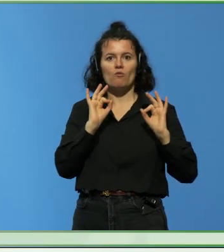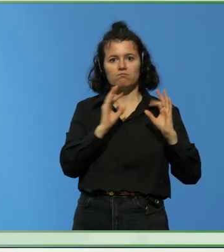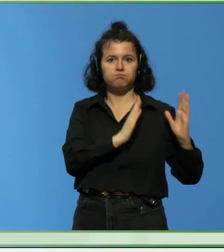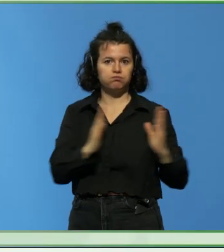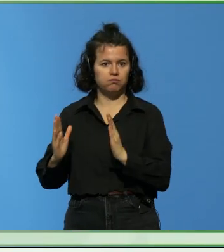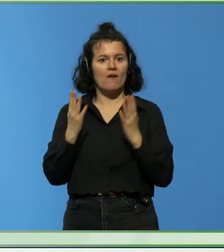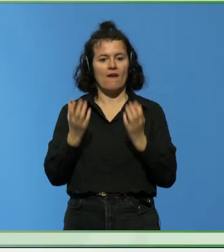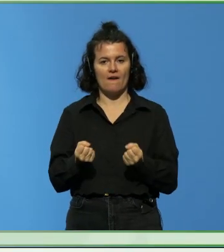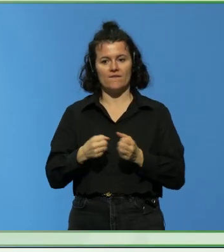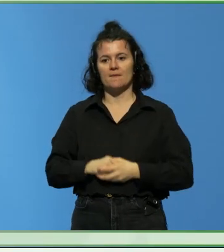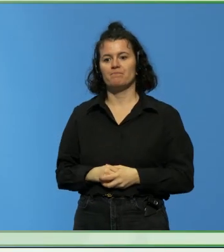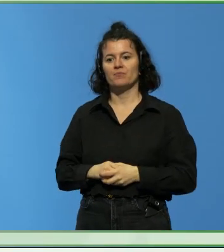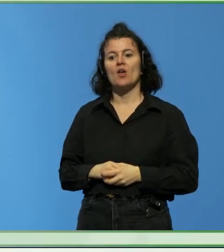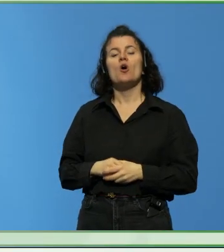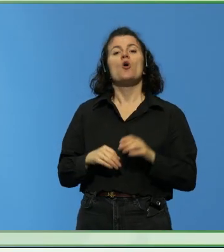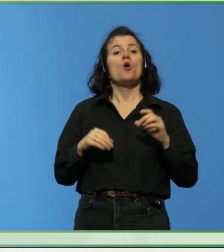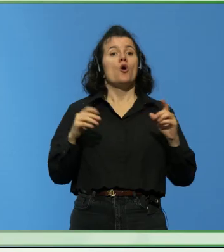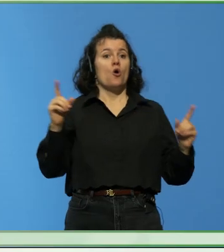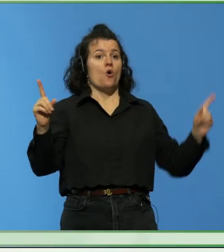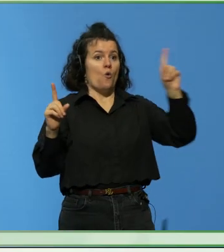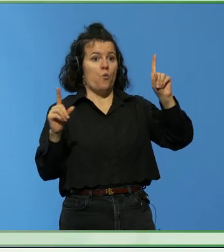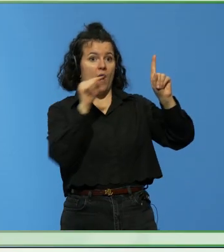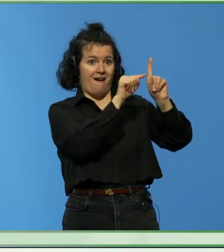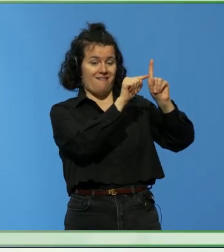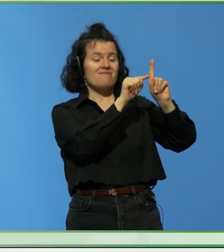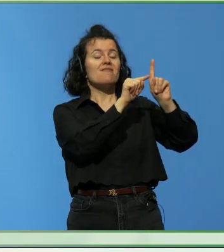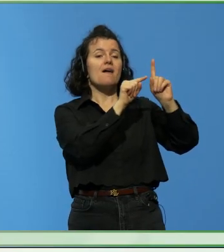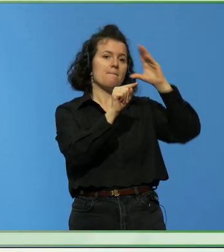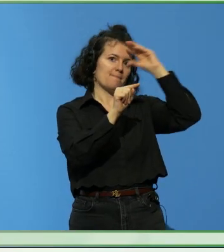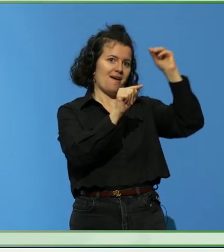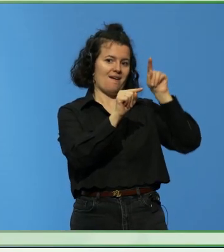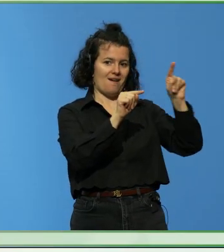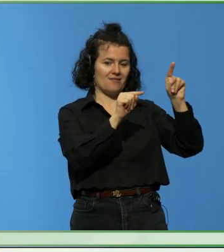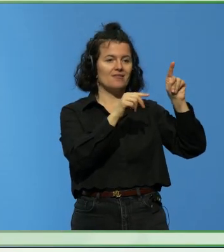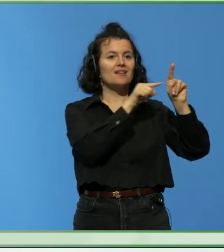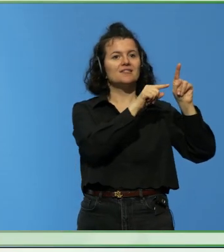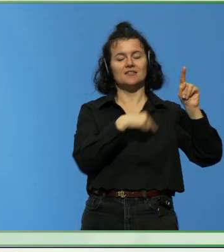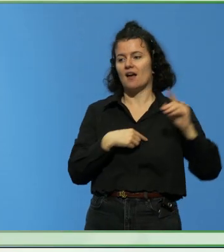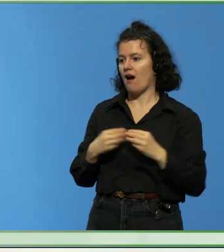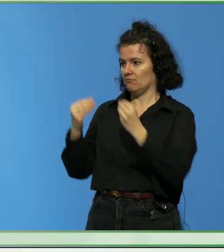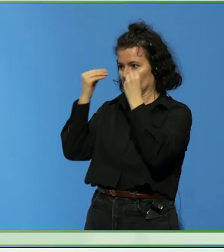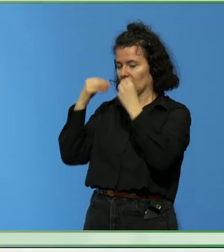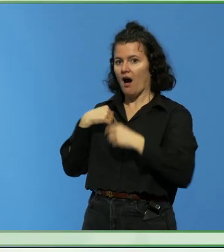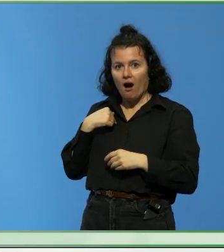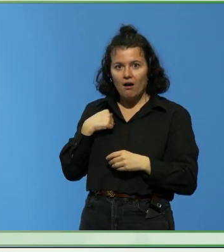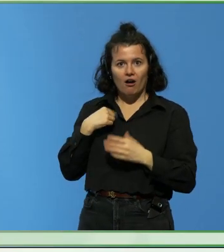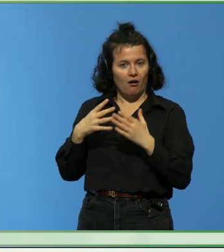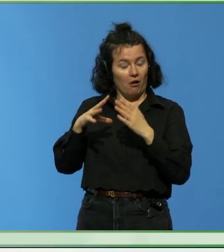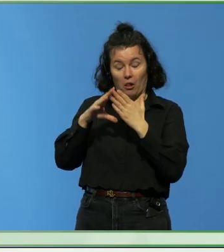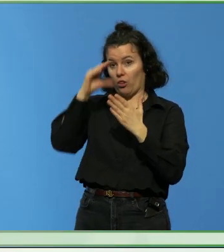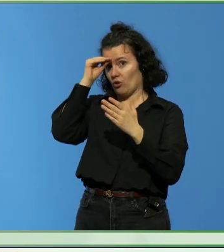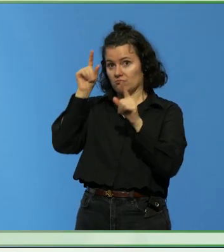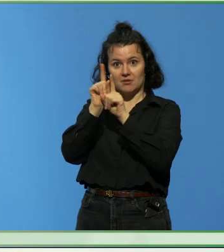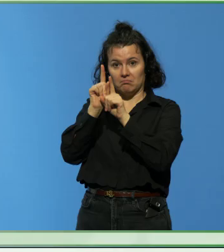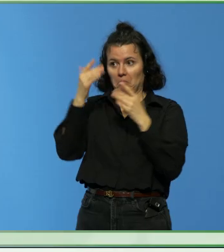with a quote from a male caregiver. And he said, "I learnt many things that I had never learned, that I never knew. And it's helped